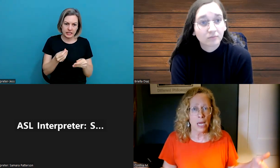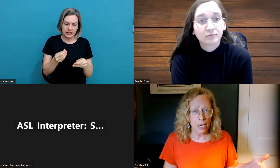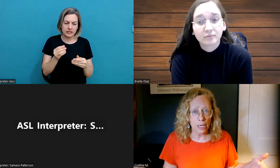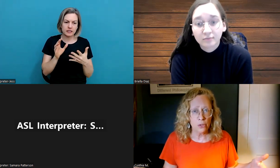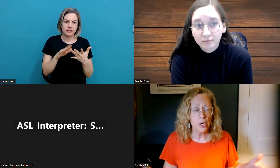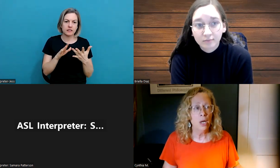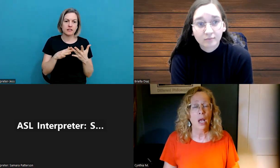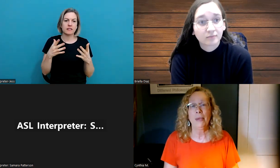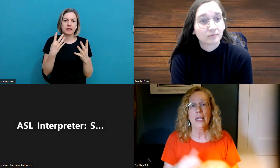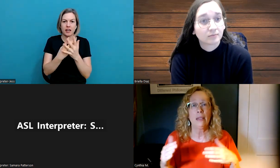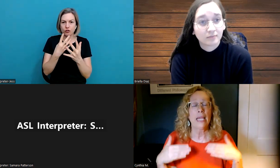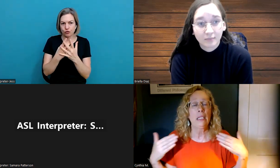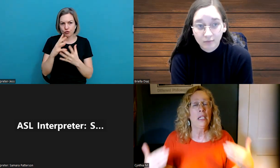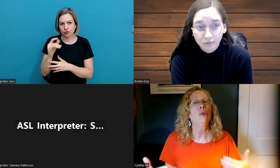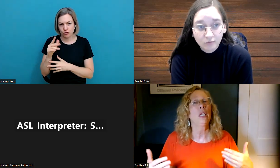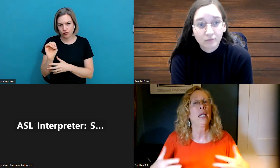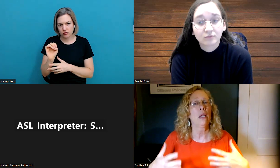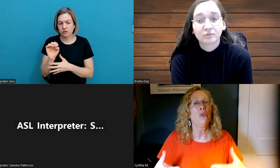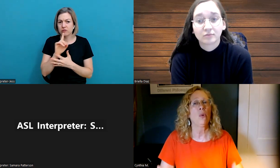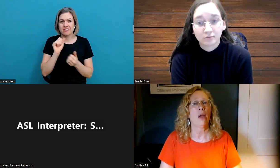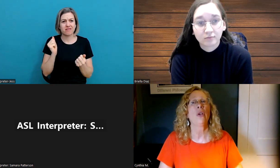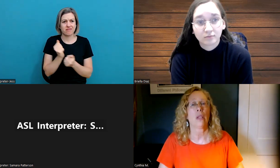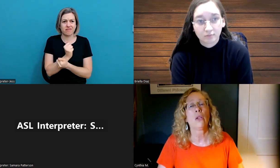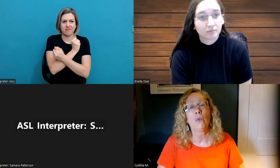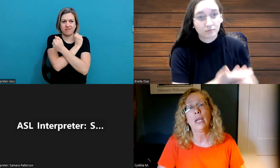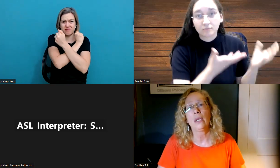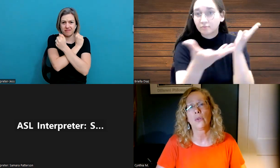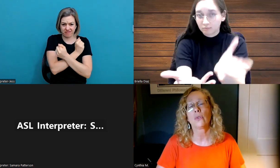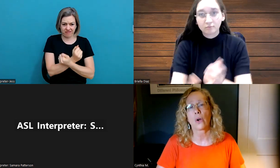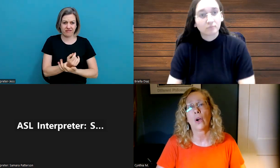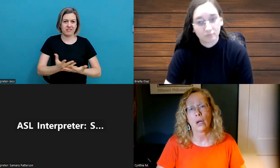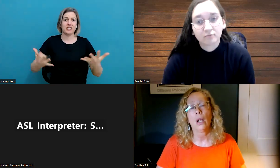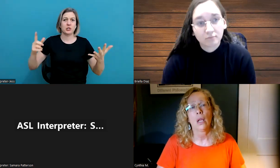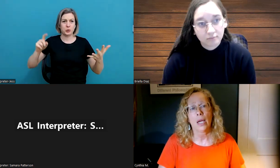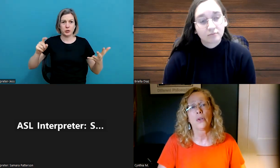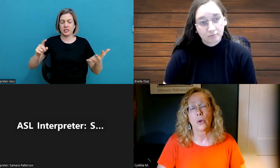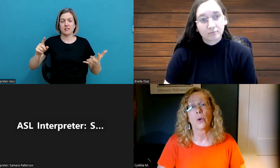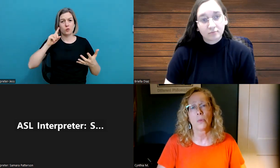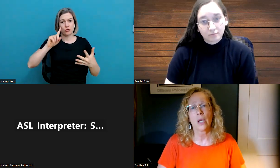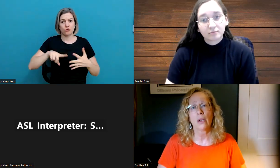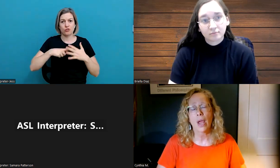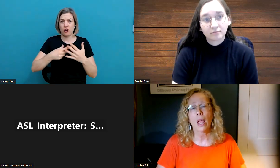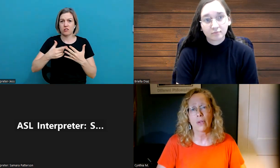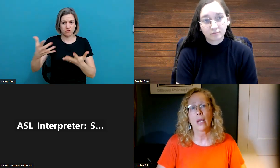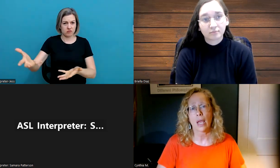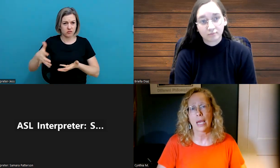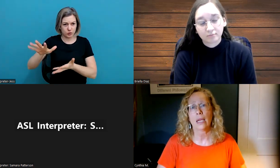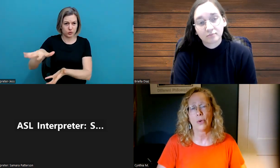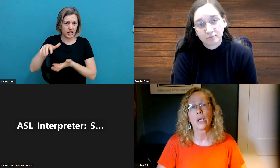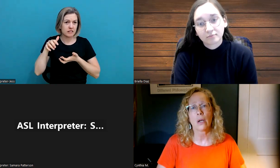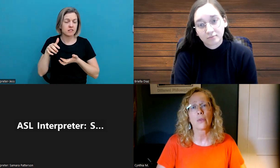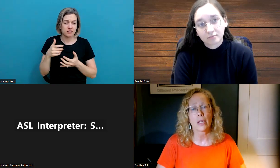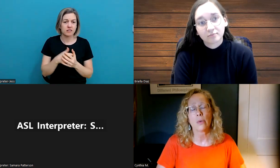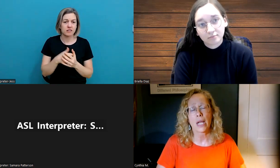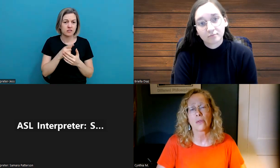the cage. I mean, they literally give you everything you need to start in terms of having a